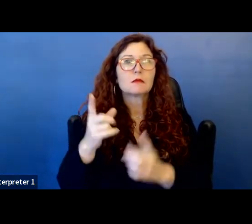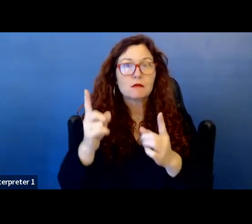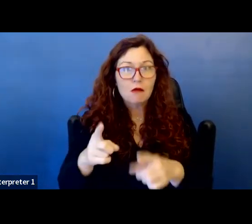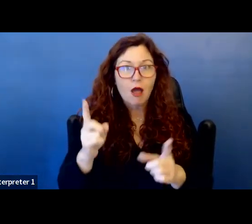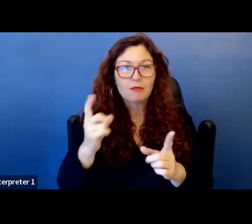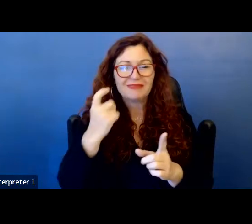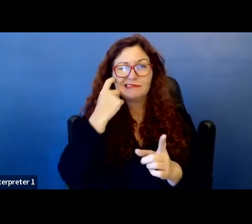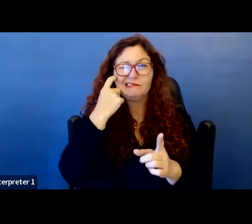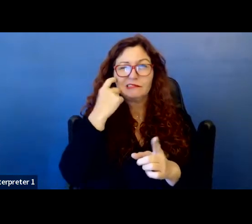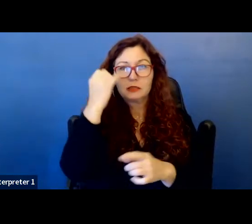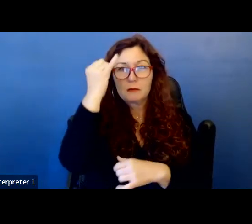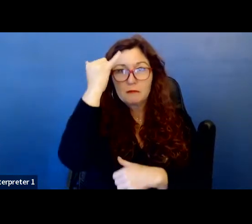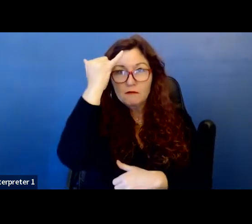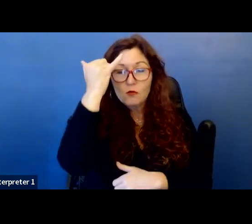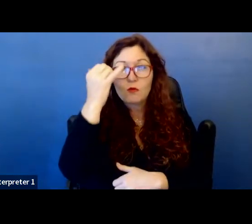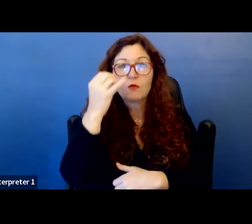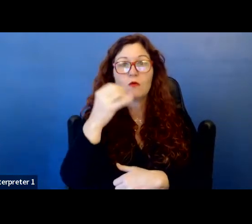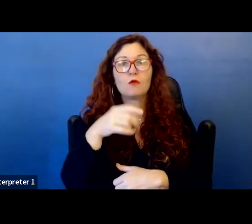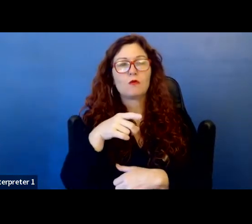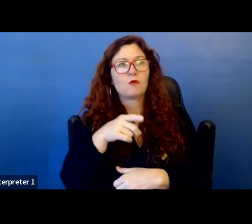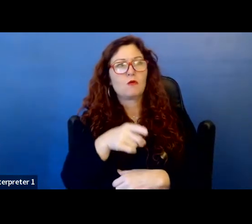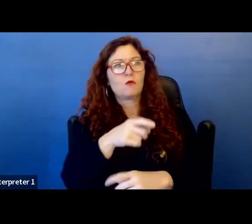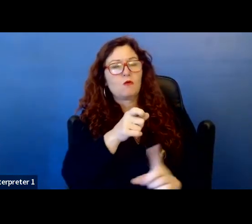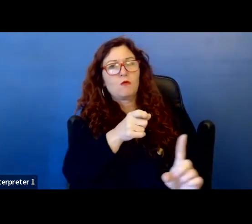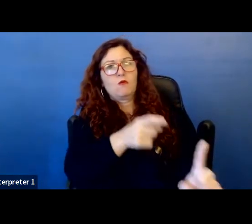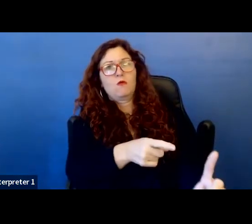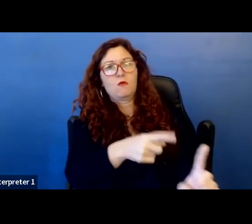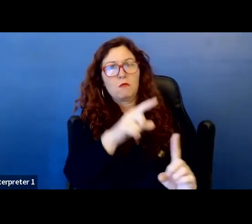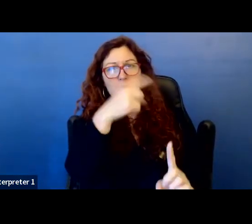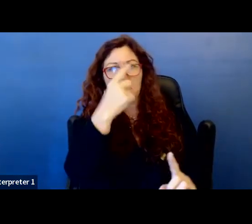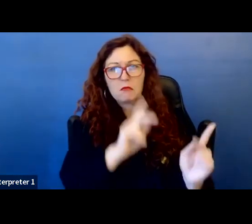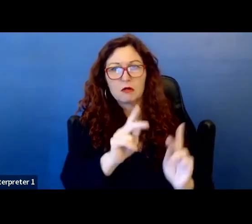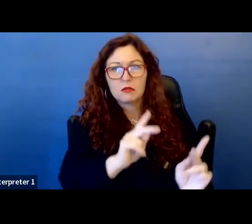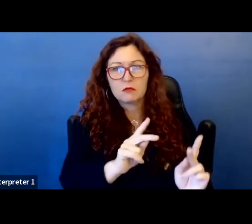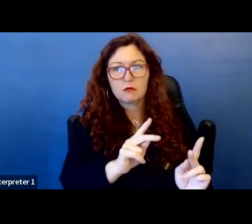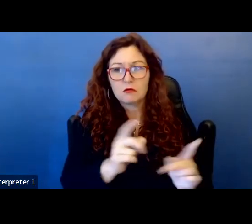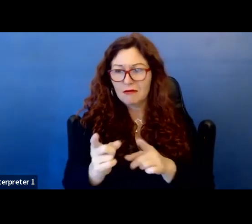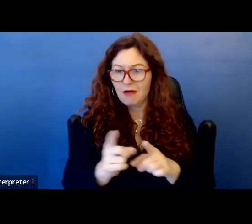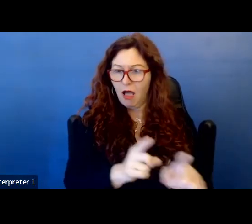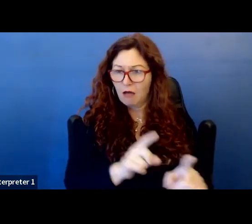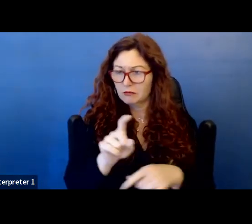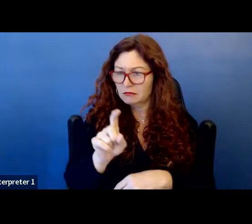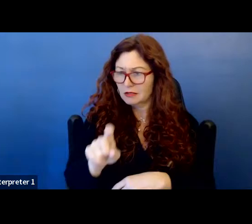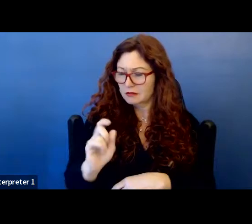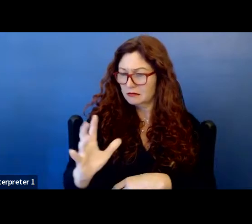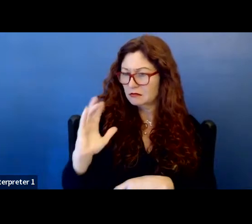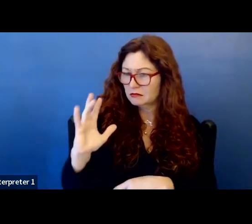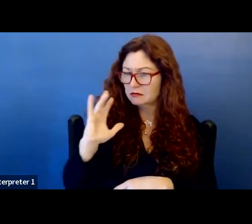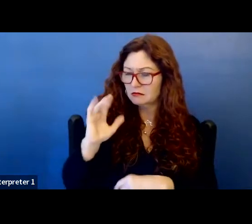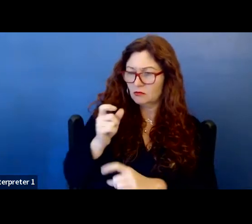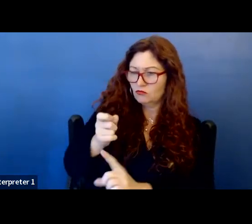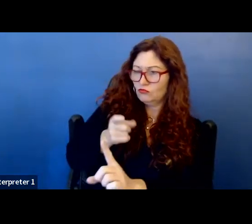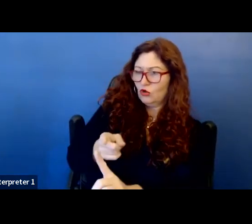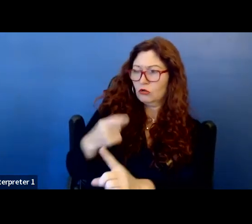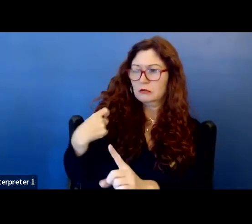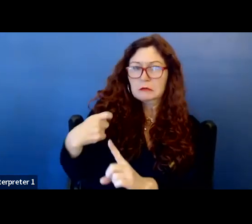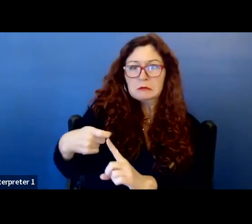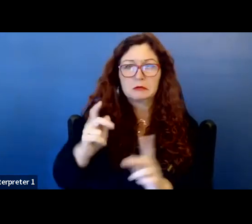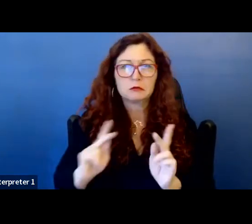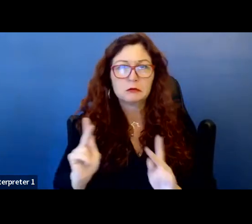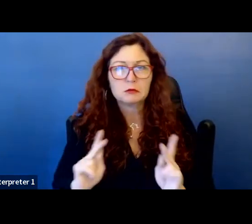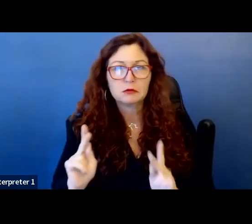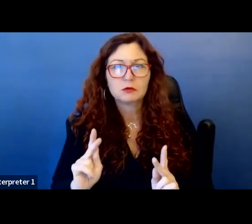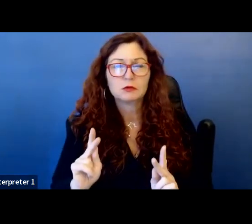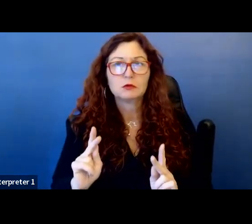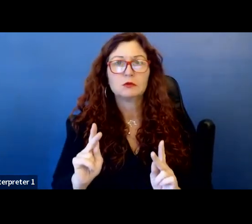and the shooting targeting the latino community and the rise of hate and violence against asian american community during the pandemic show that these are an